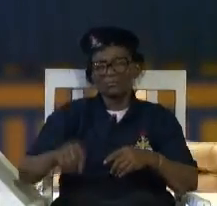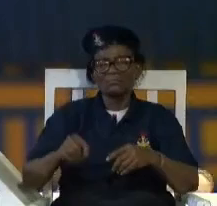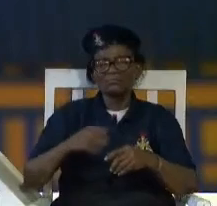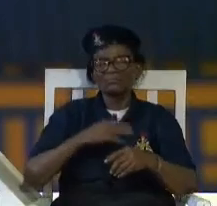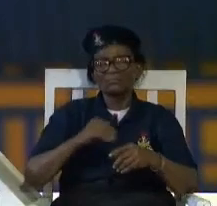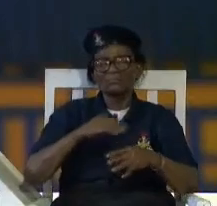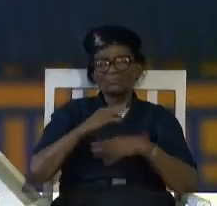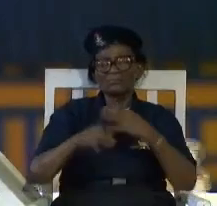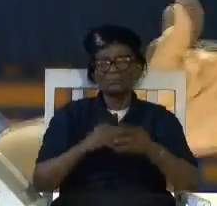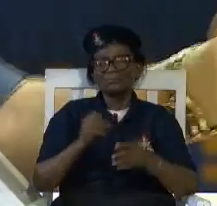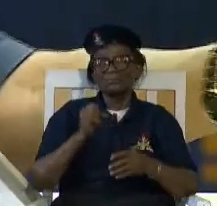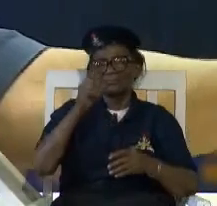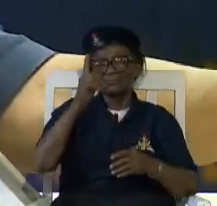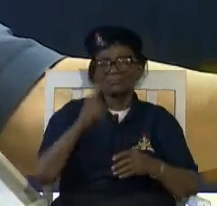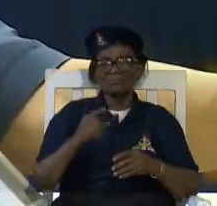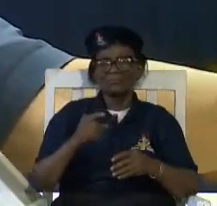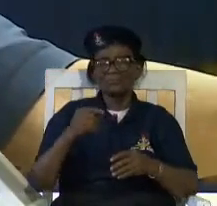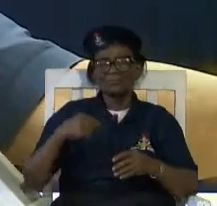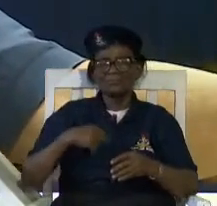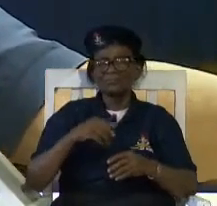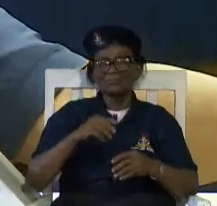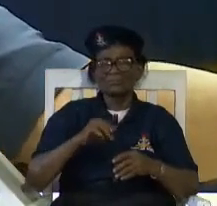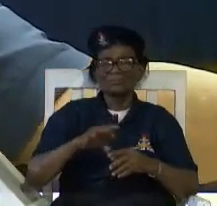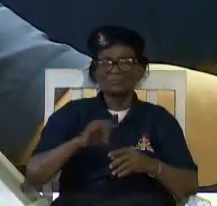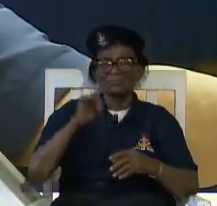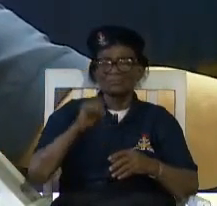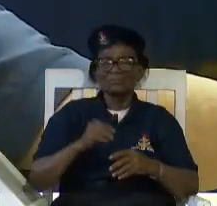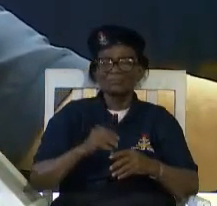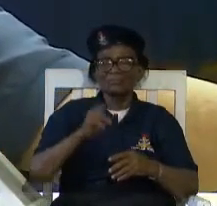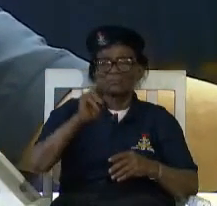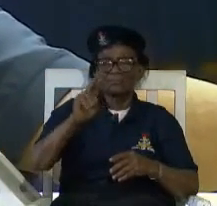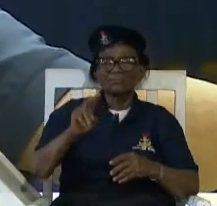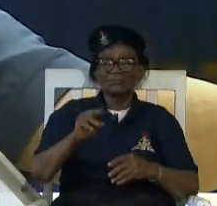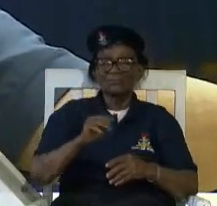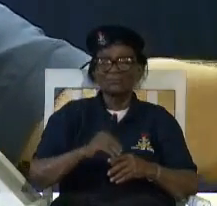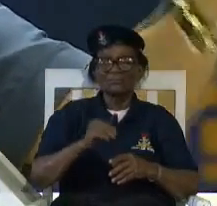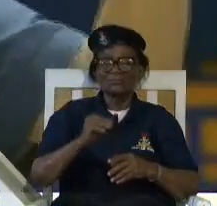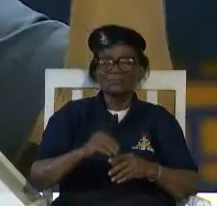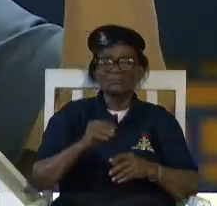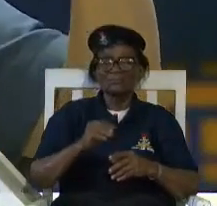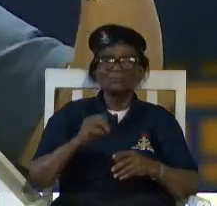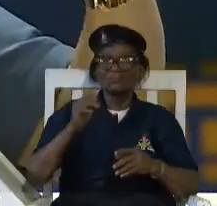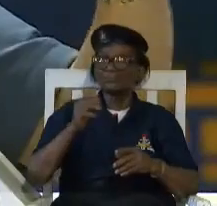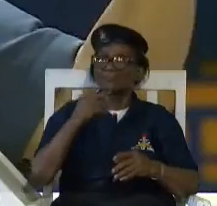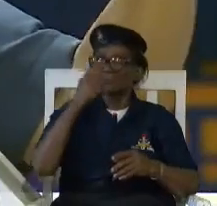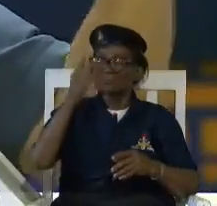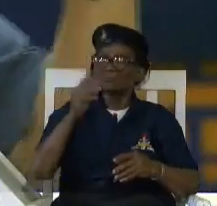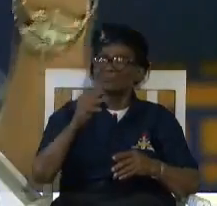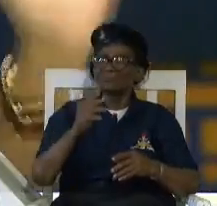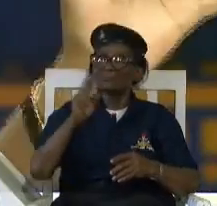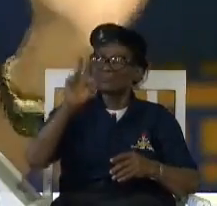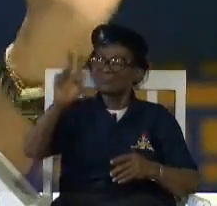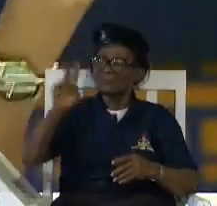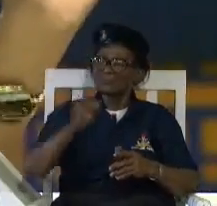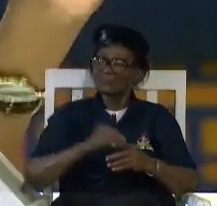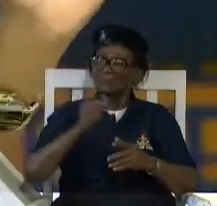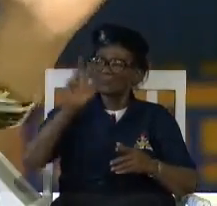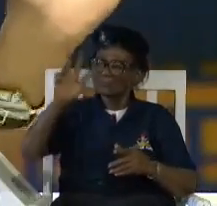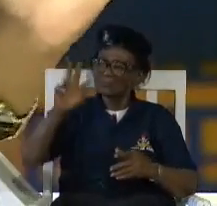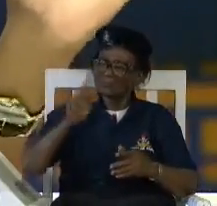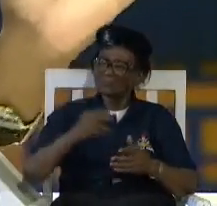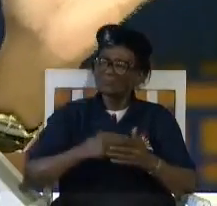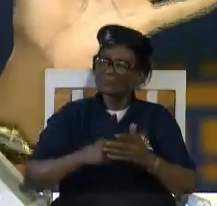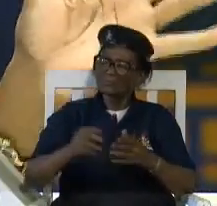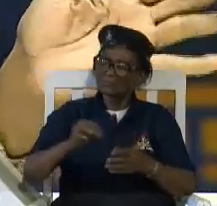And all of a sudden, you find two or three students speaking in tongues. No, I've not taught on Holy